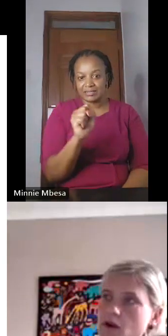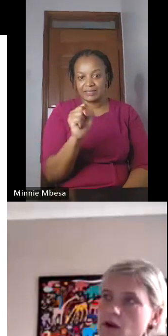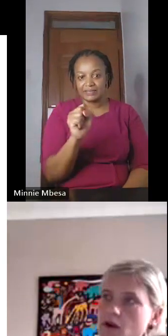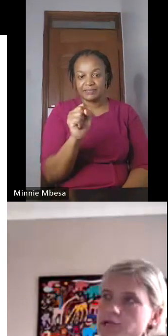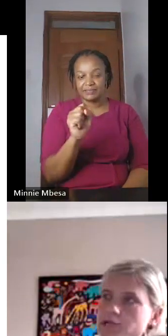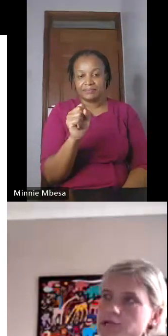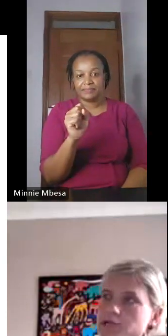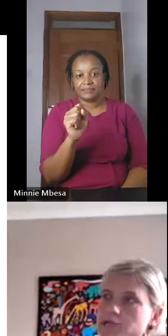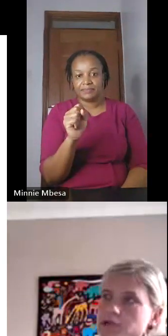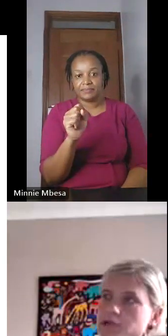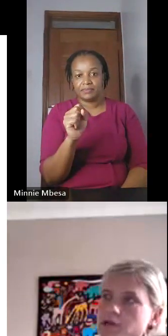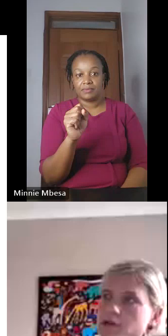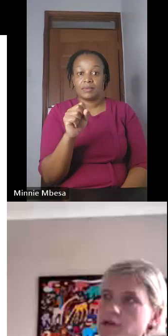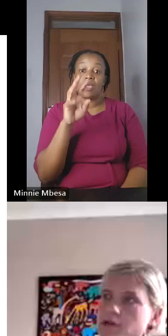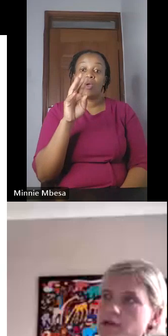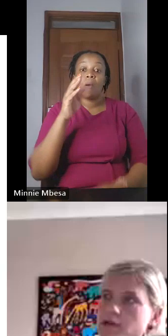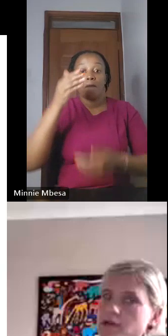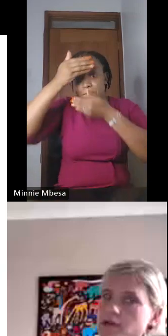Morocco,